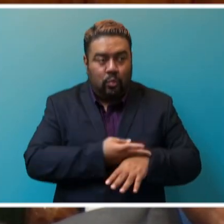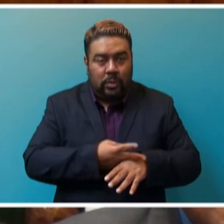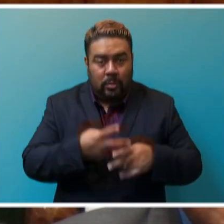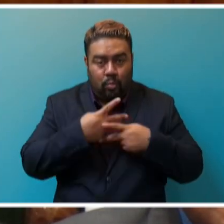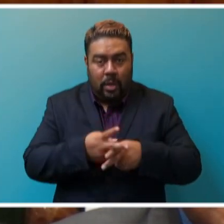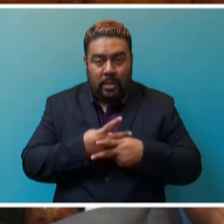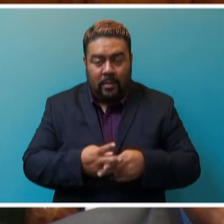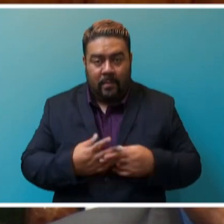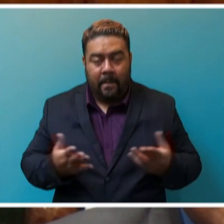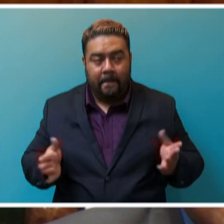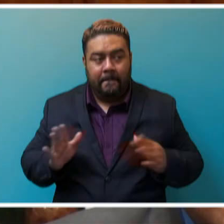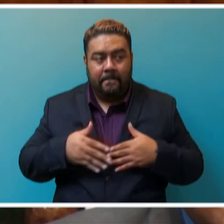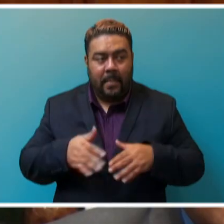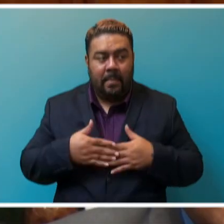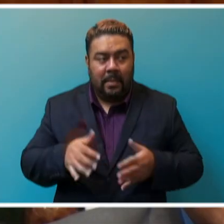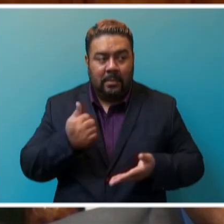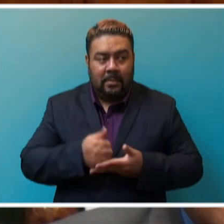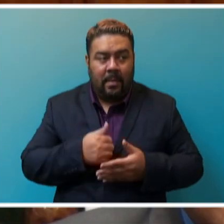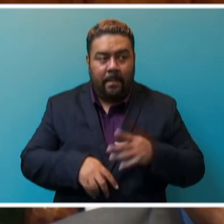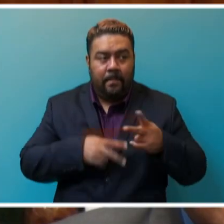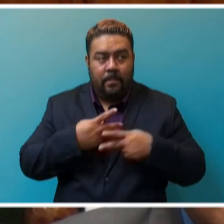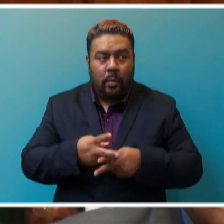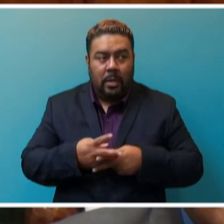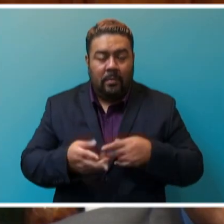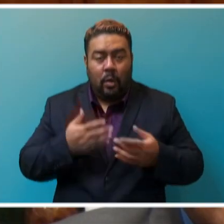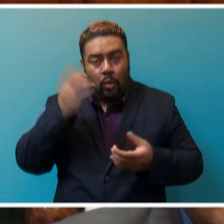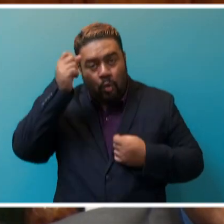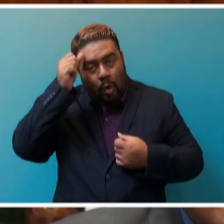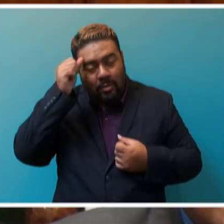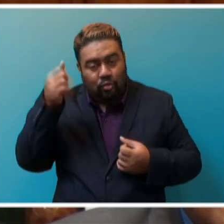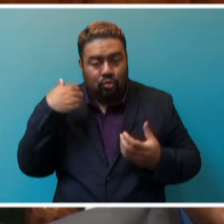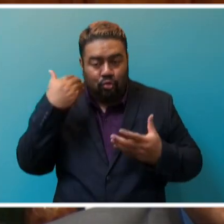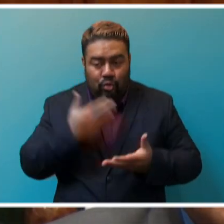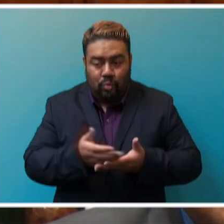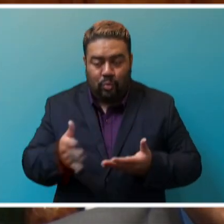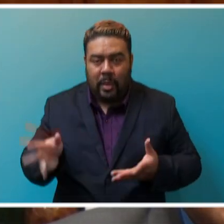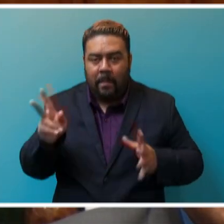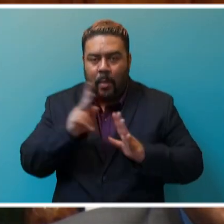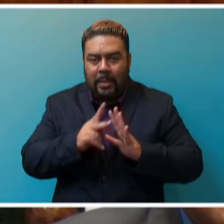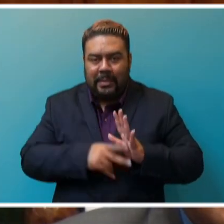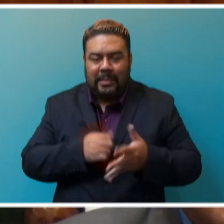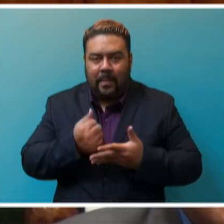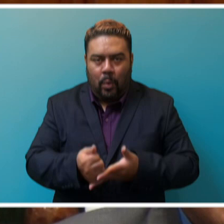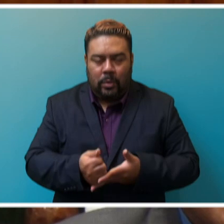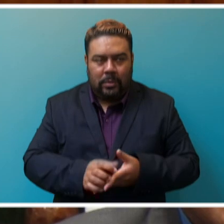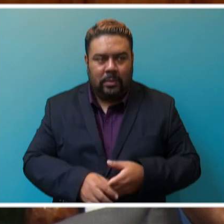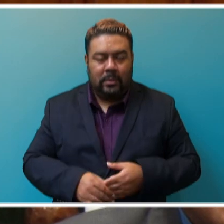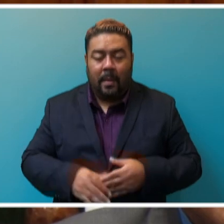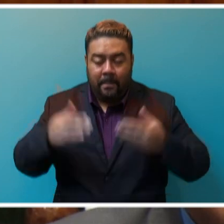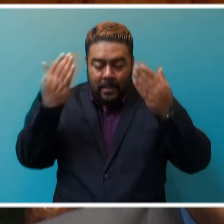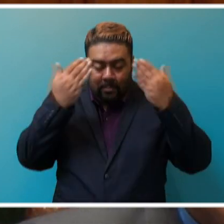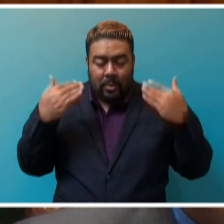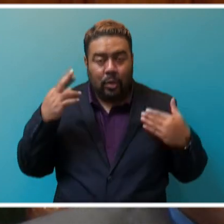enhancing public sector productivity through knowledge sharing and policy support. Mr. Speaker,